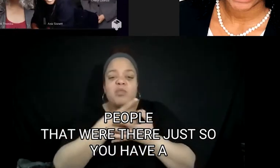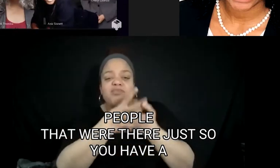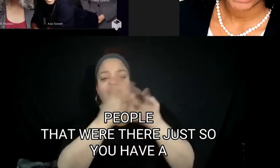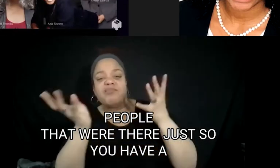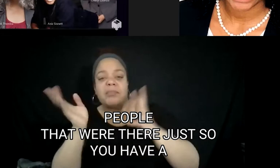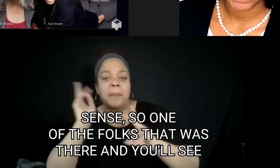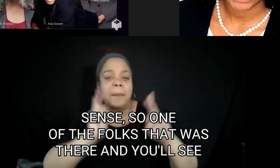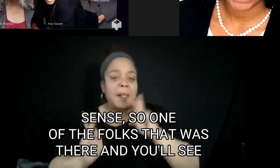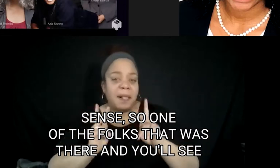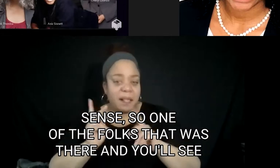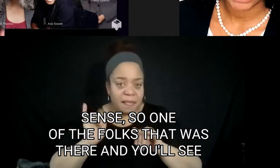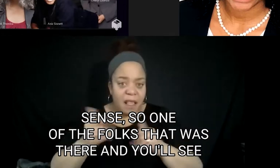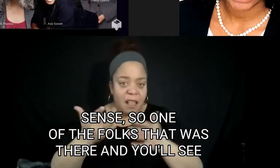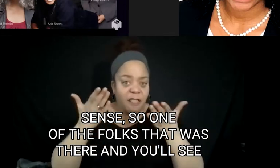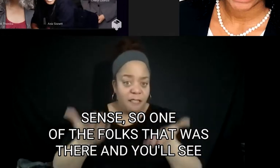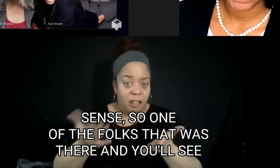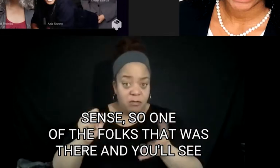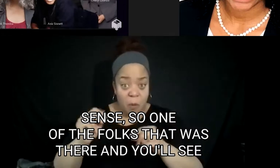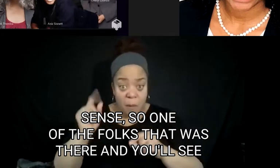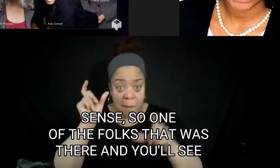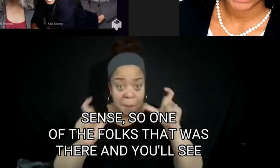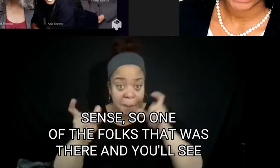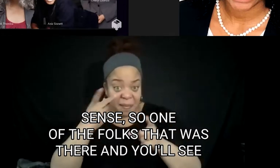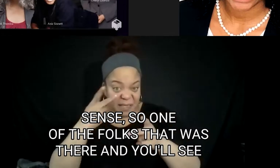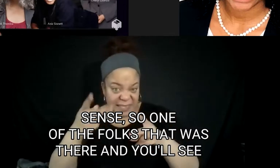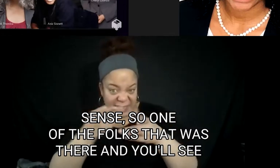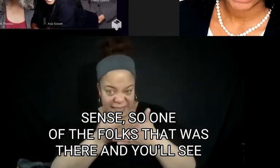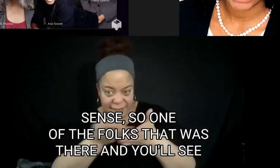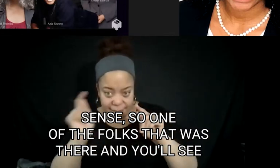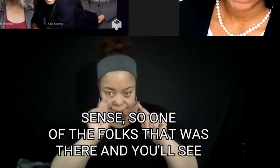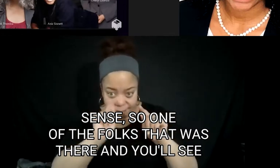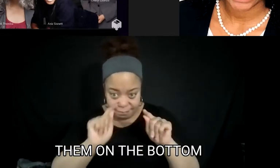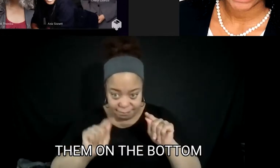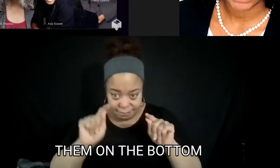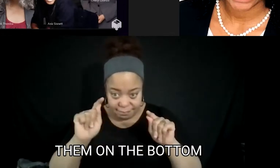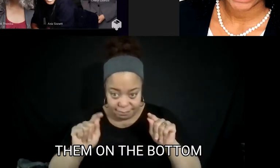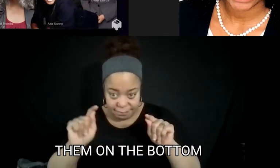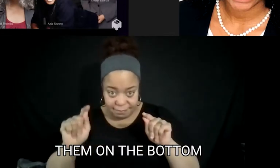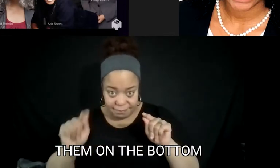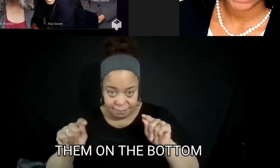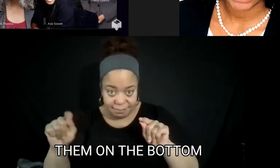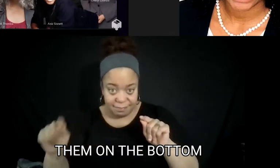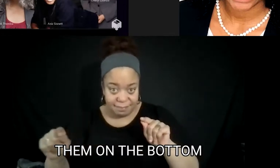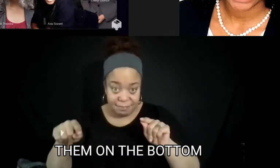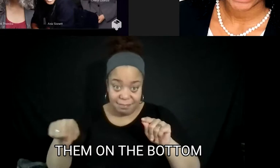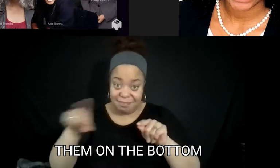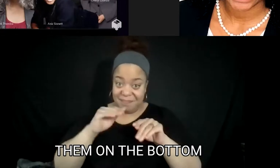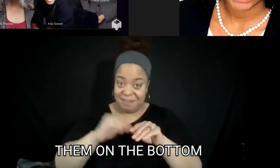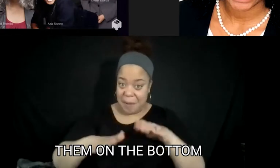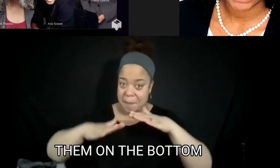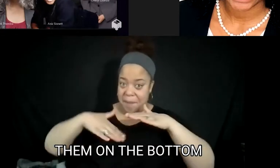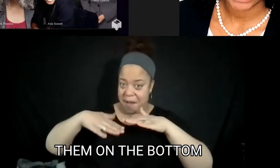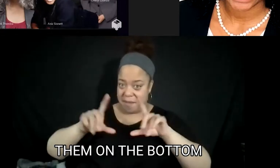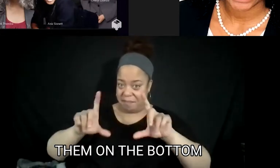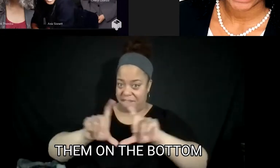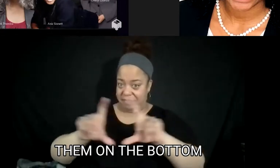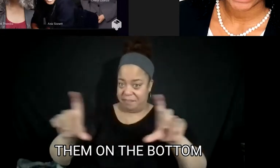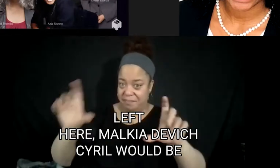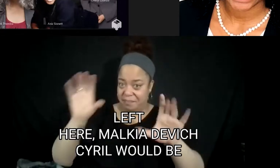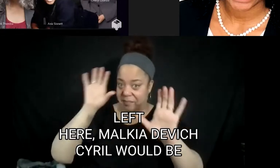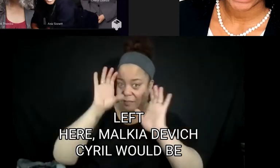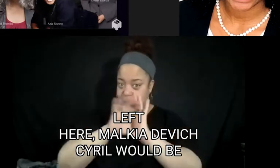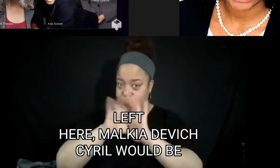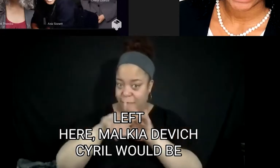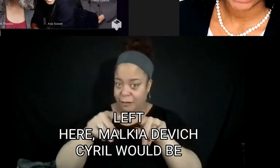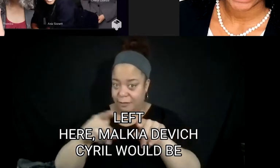bottom left here, Malkia Devich-Cyril, would be the person who would go on to found our organization, Media Justice, as well as